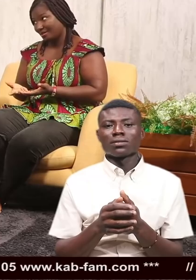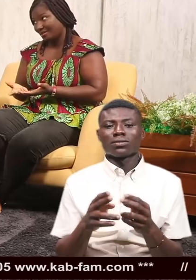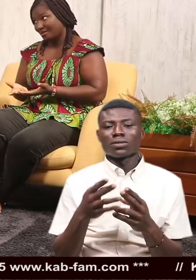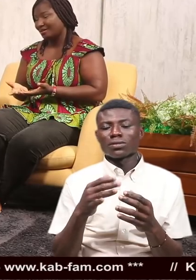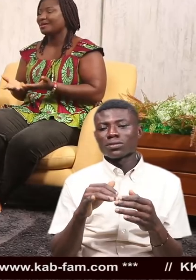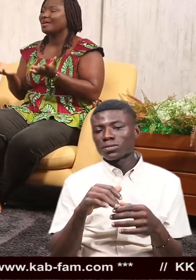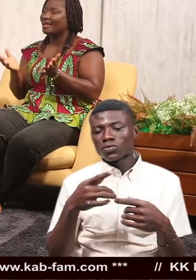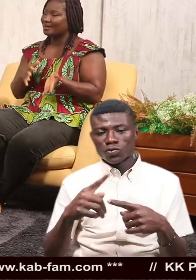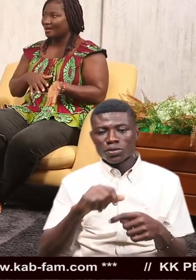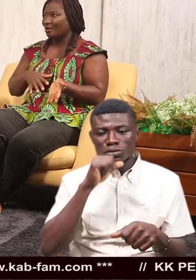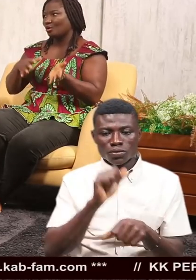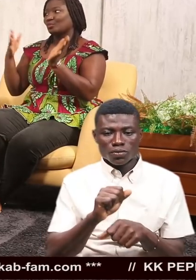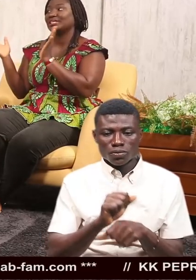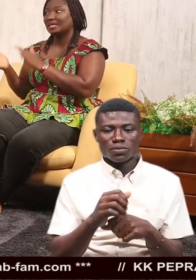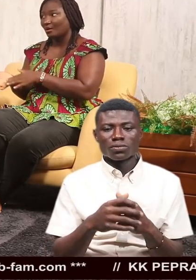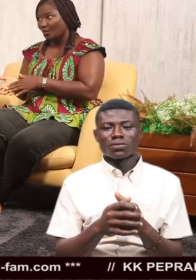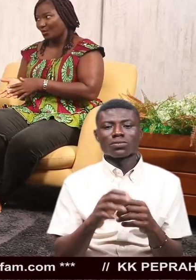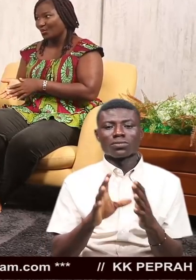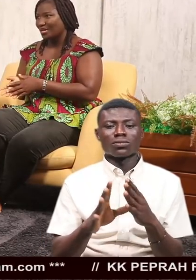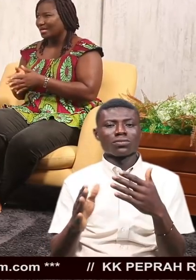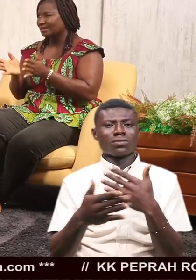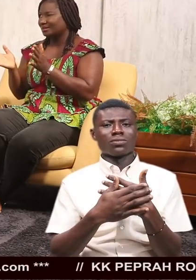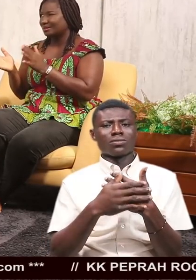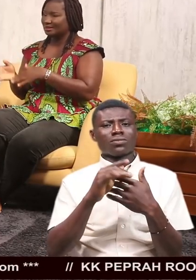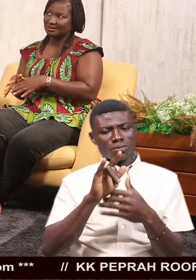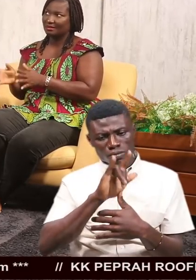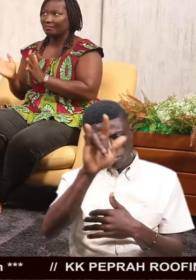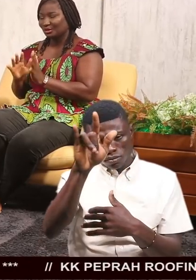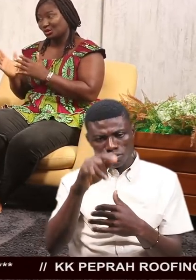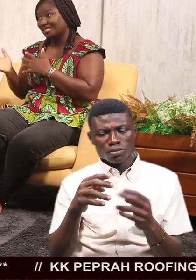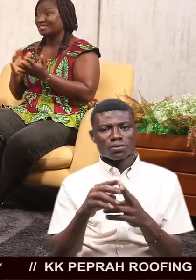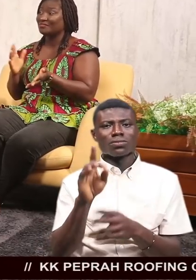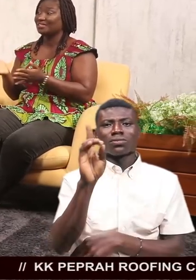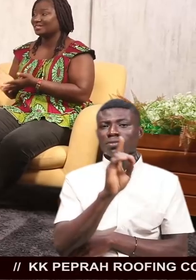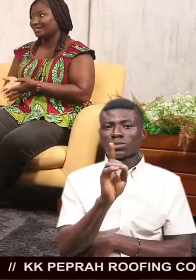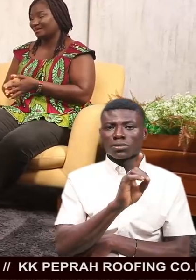ye and na or besako. In see